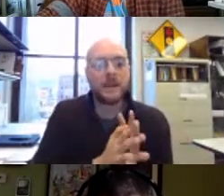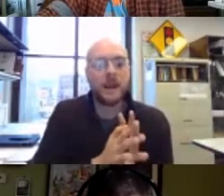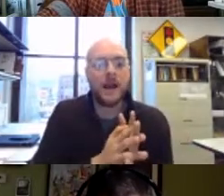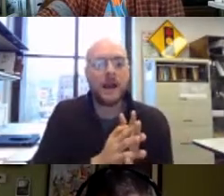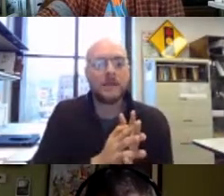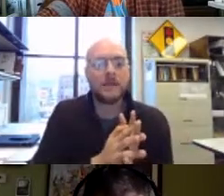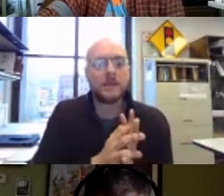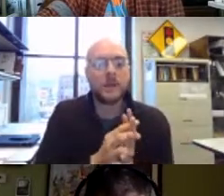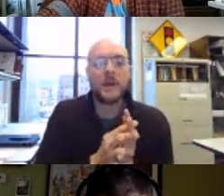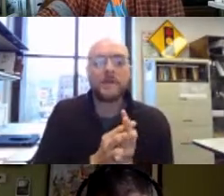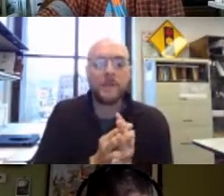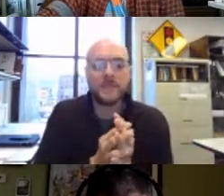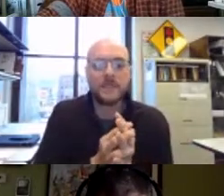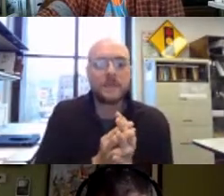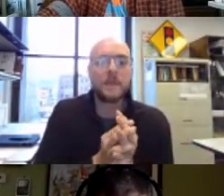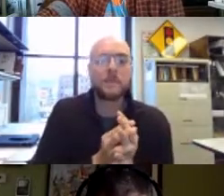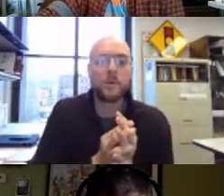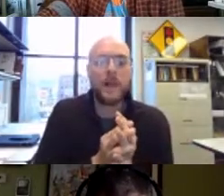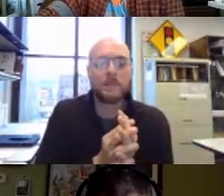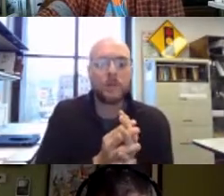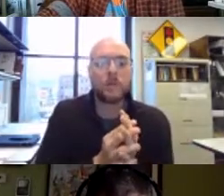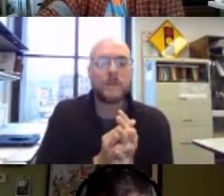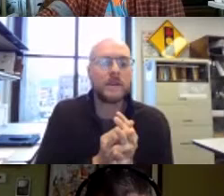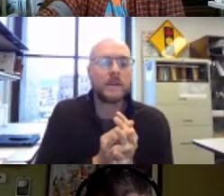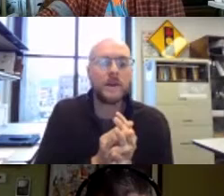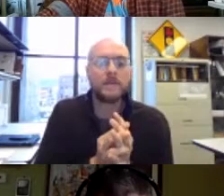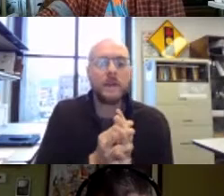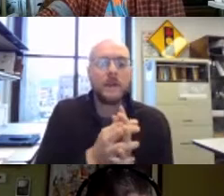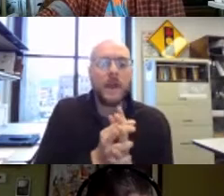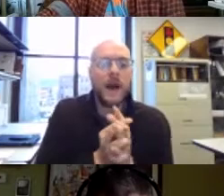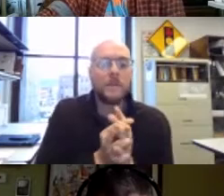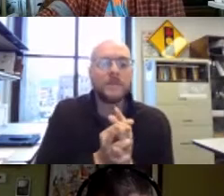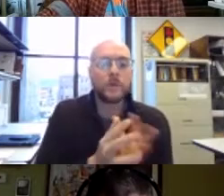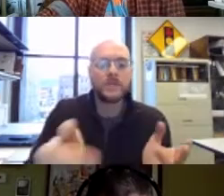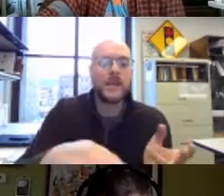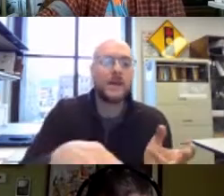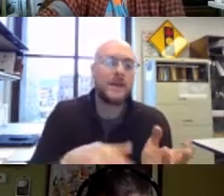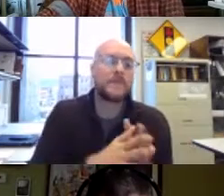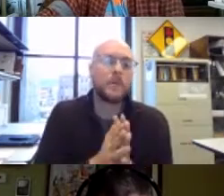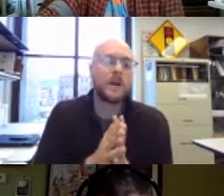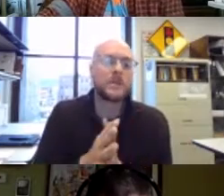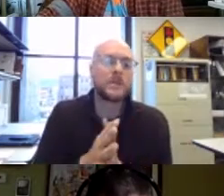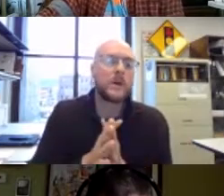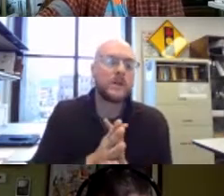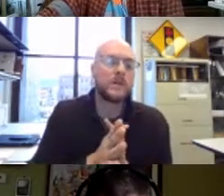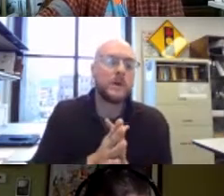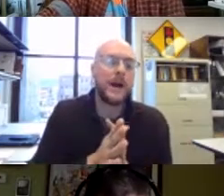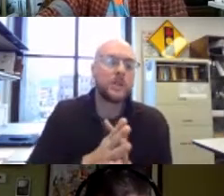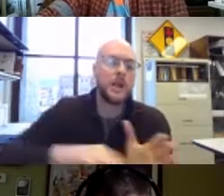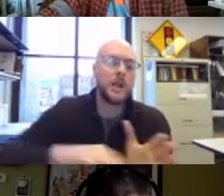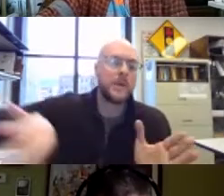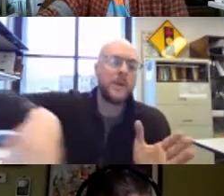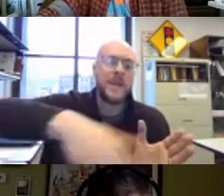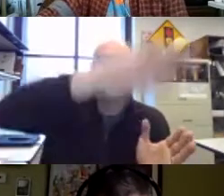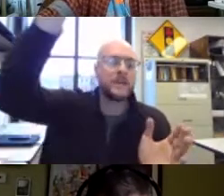treatment here to accommodate for buses to be able to pull over the curb. Towards the south end, we're also going